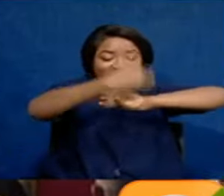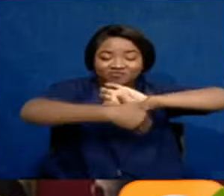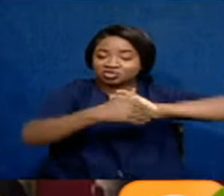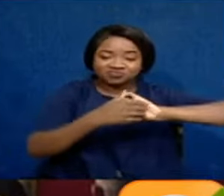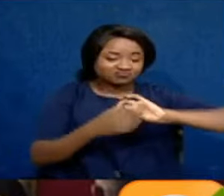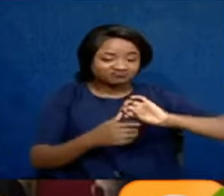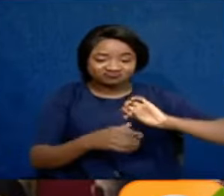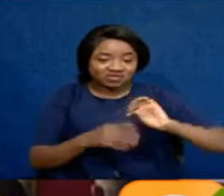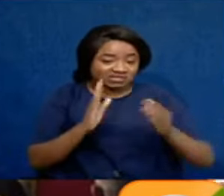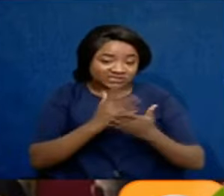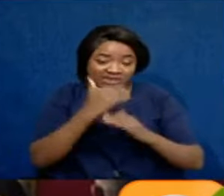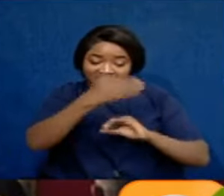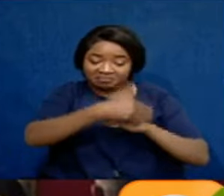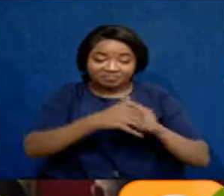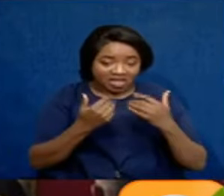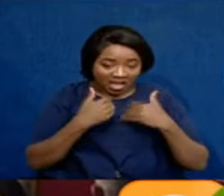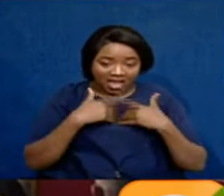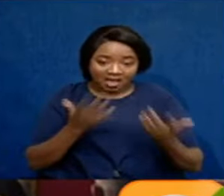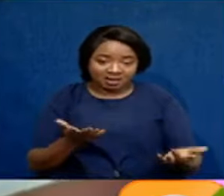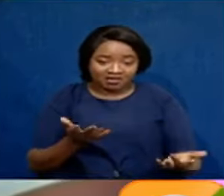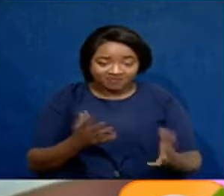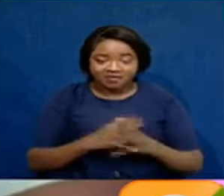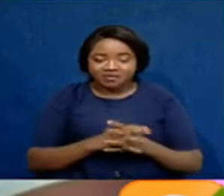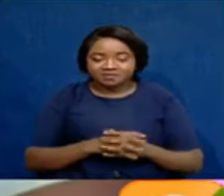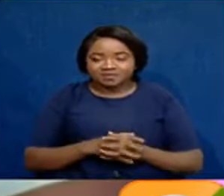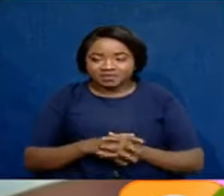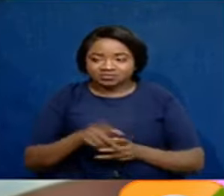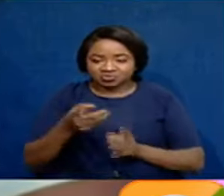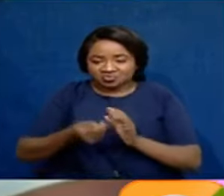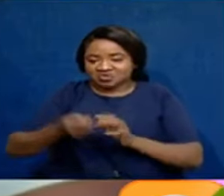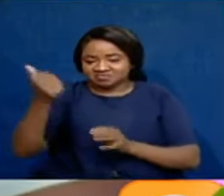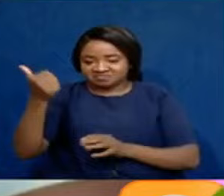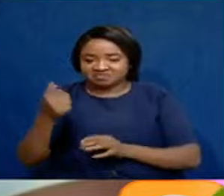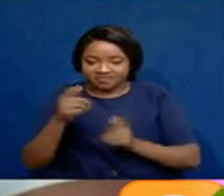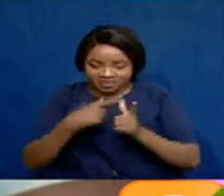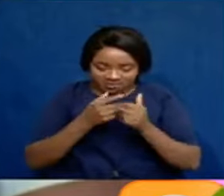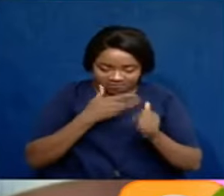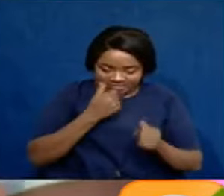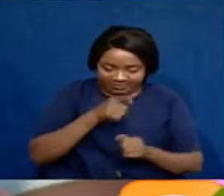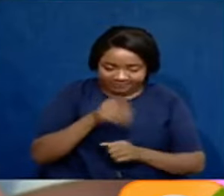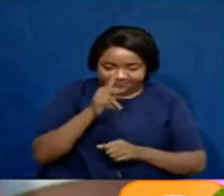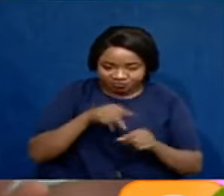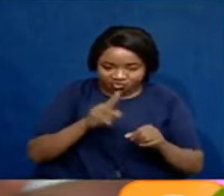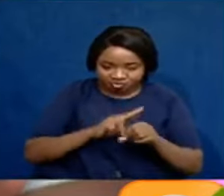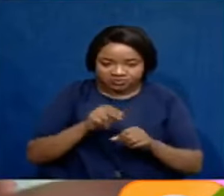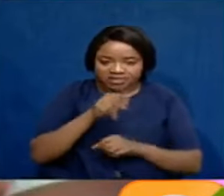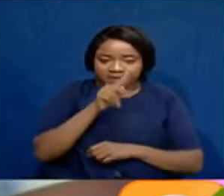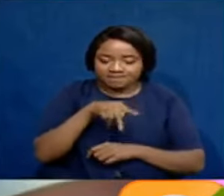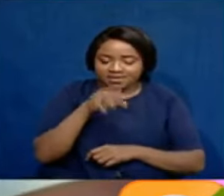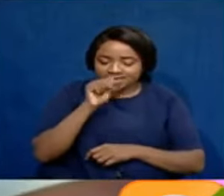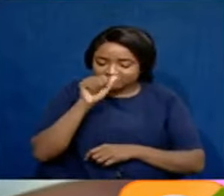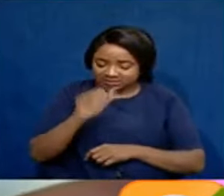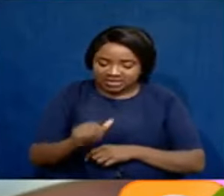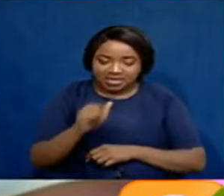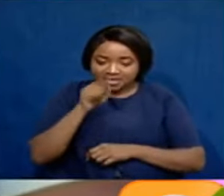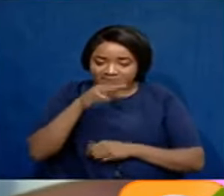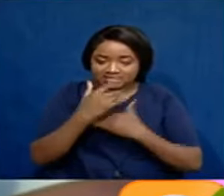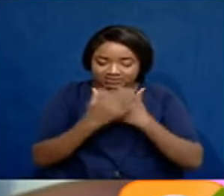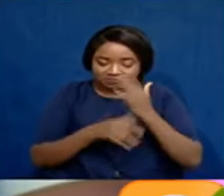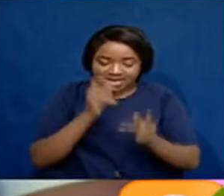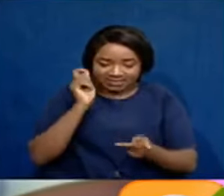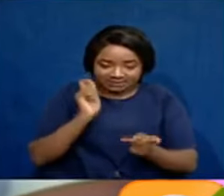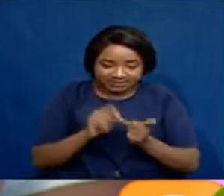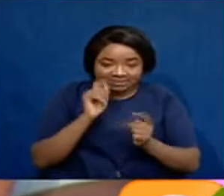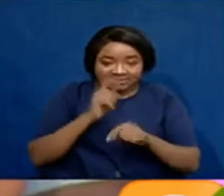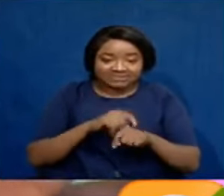of rectal examination as part of the screening, and you are left with a PSA, which is a simple blood test. Mm-hmm. And once the blood test is